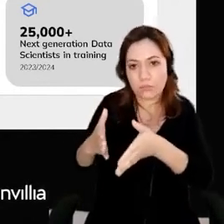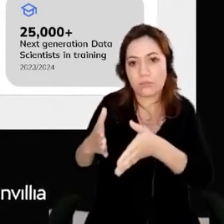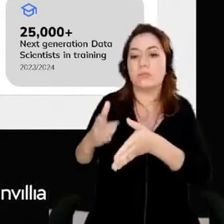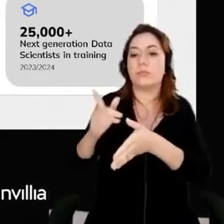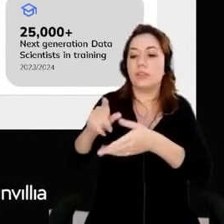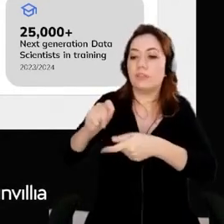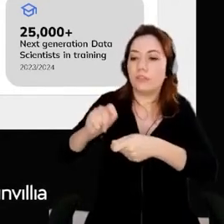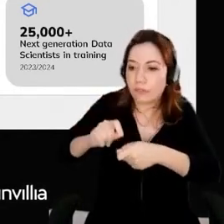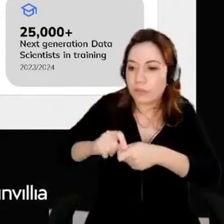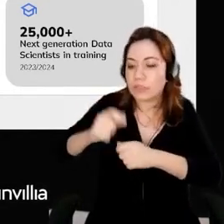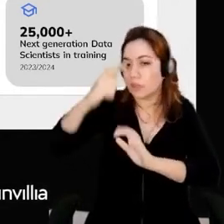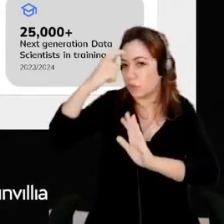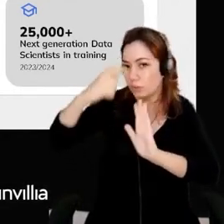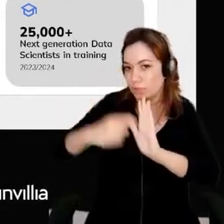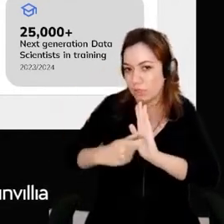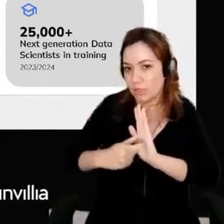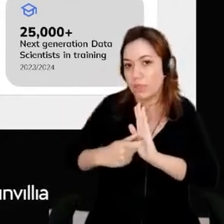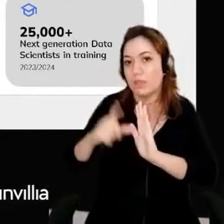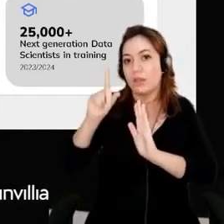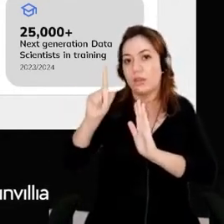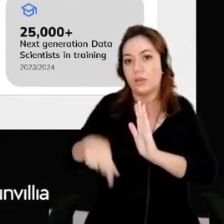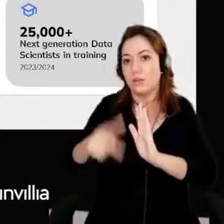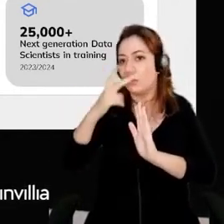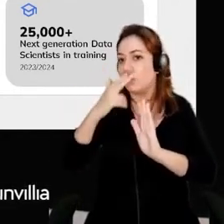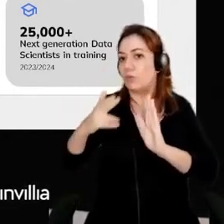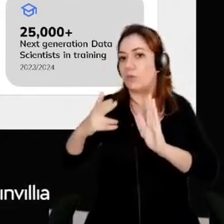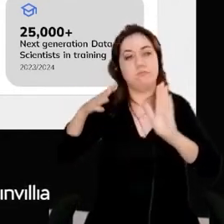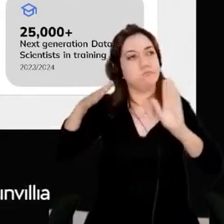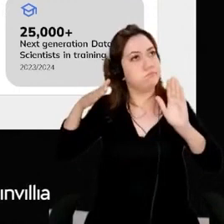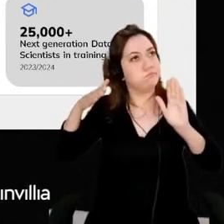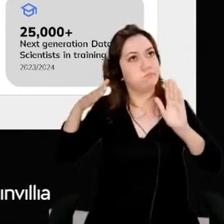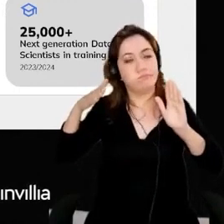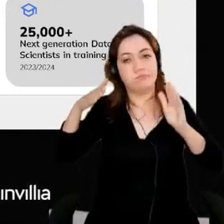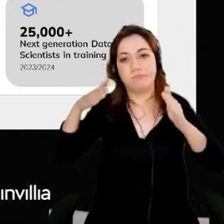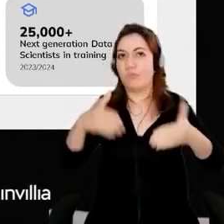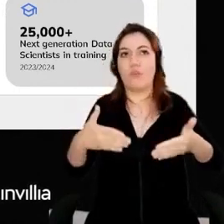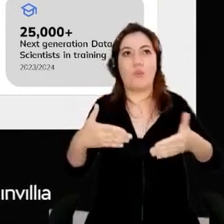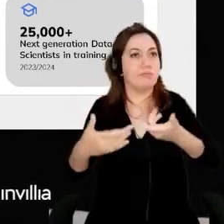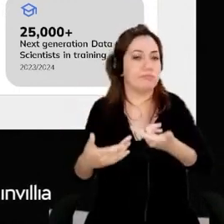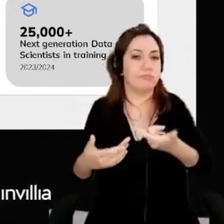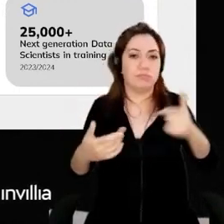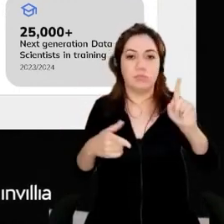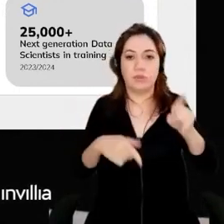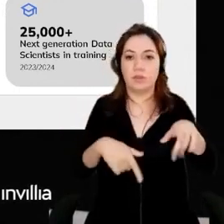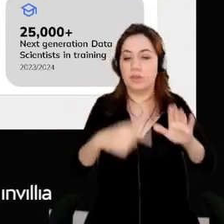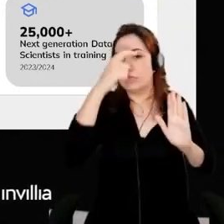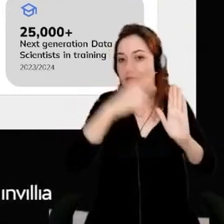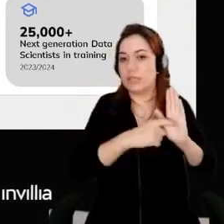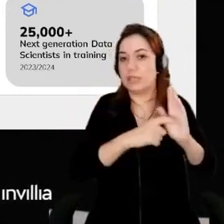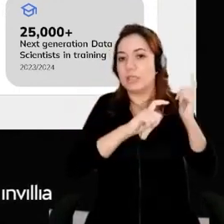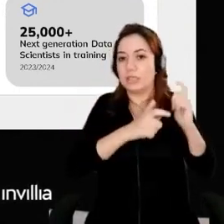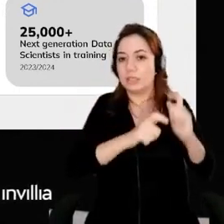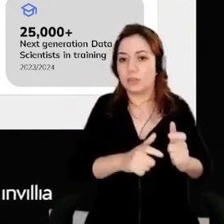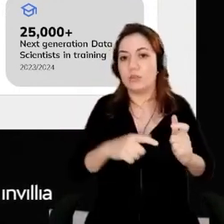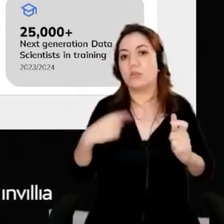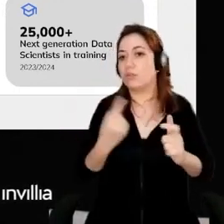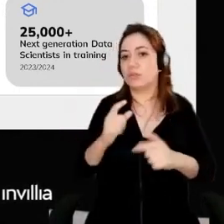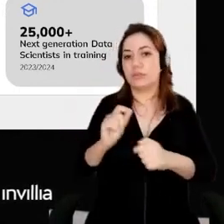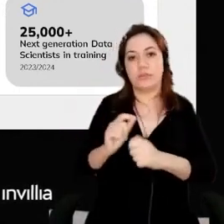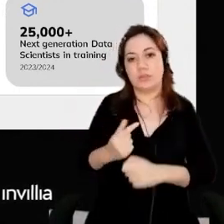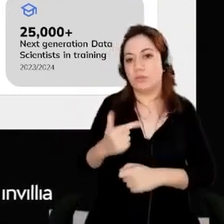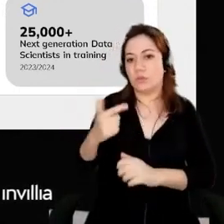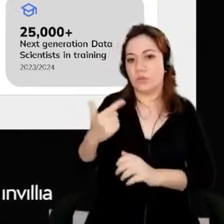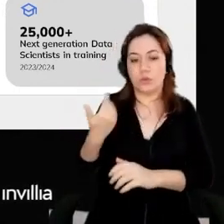this is largely focused around what I'll call traditional AI, not so much chatbots, although we do some of those as well. And we also